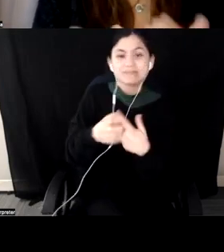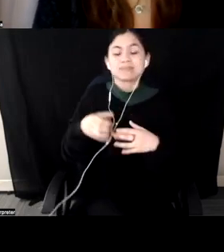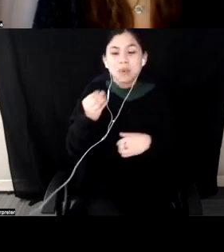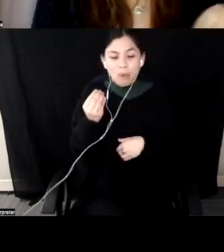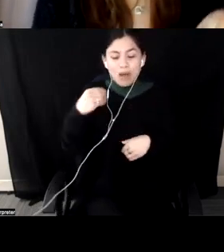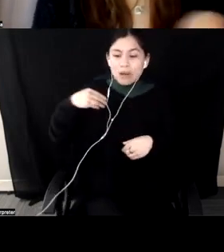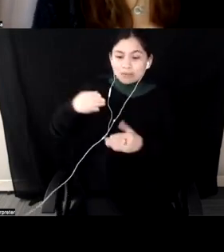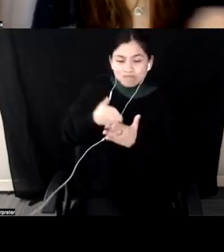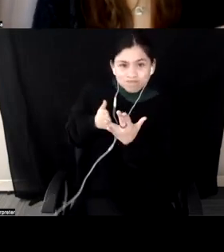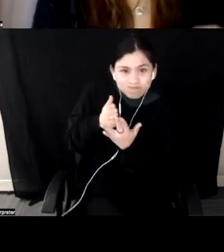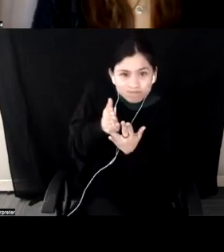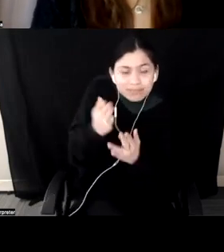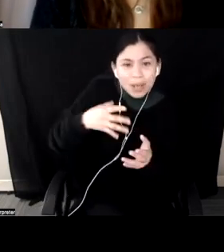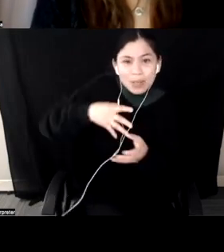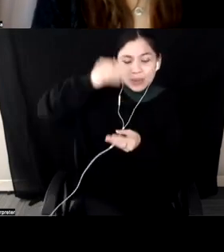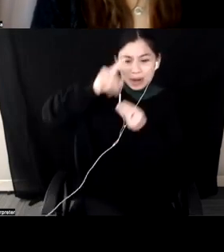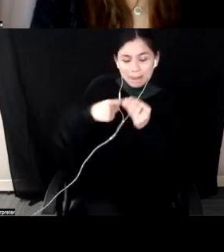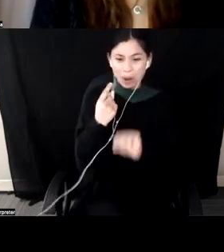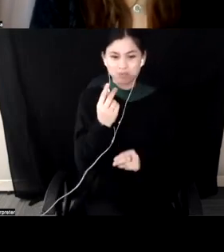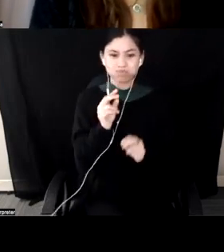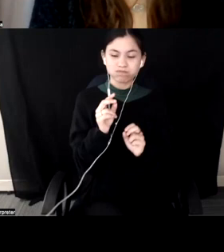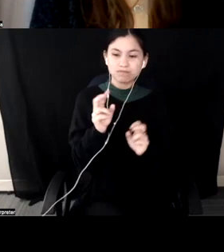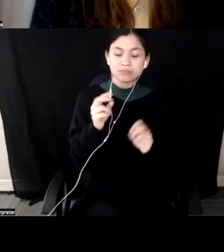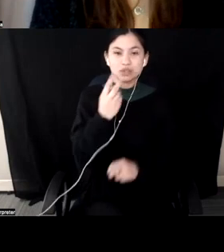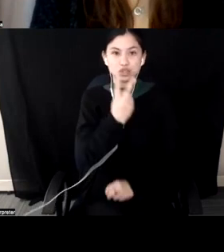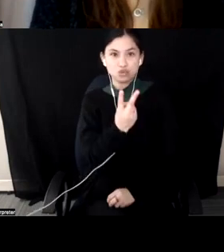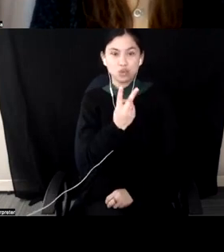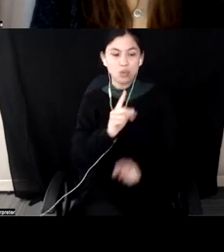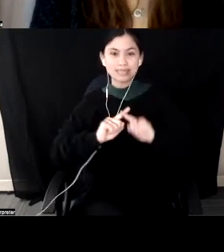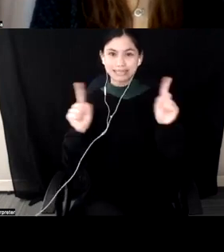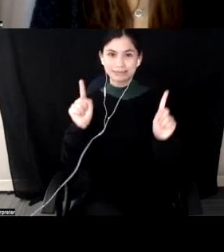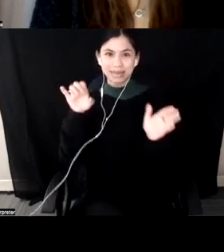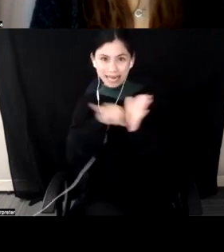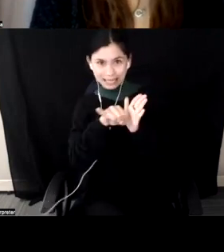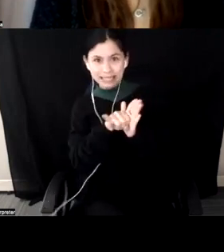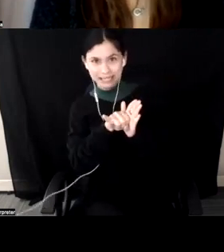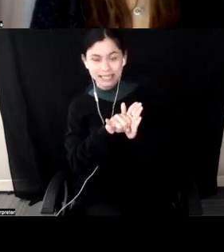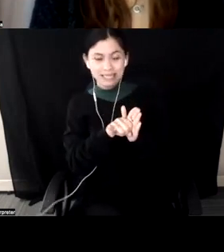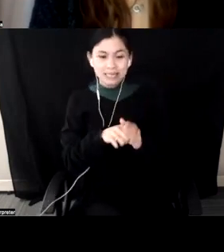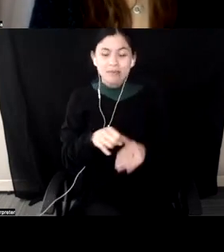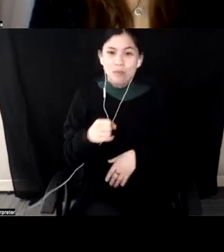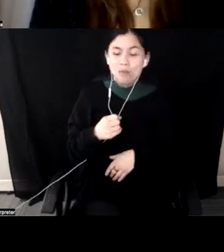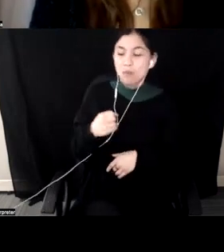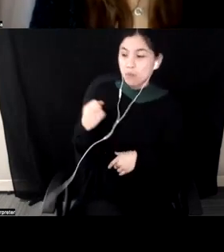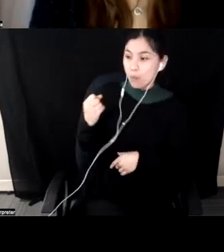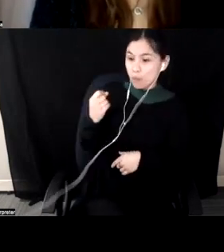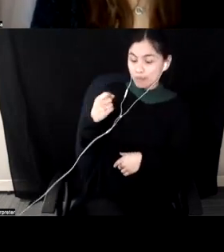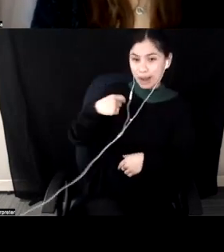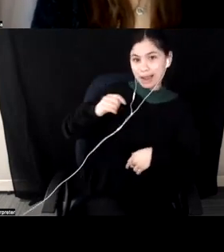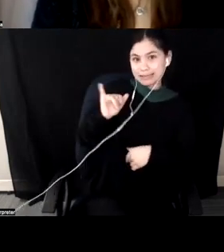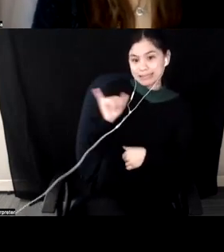two different identities in a way. I also became the